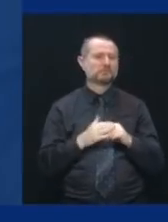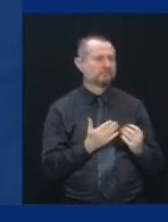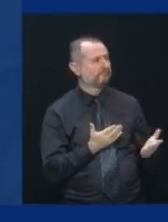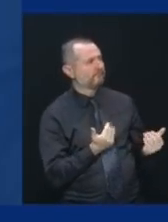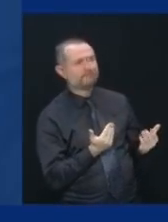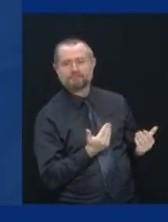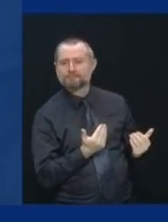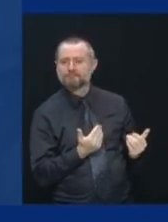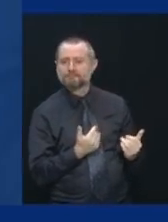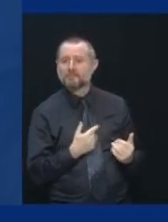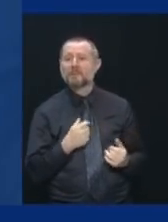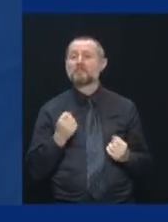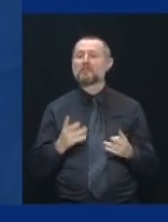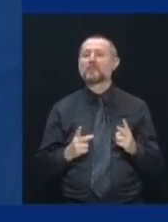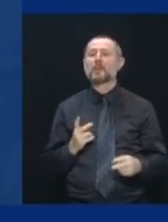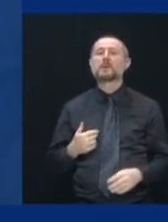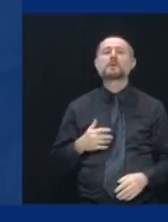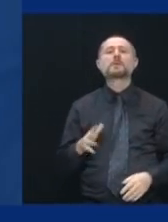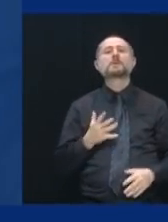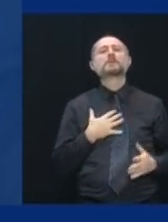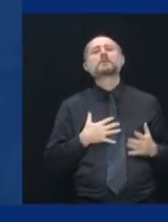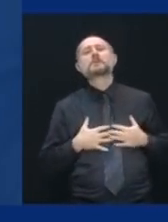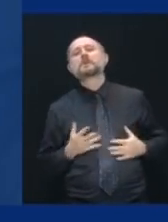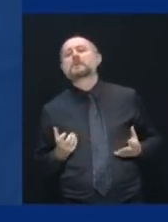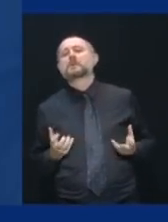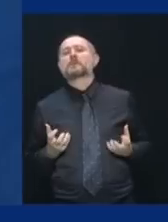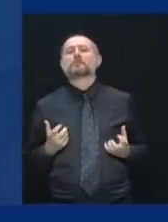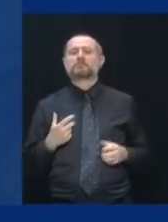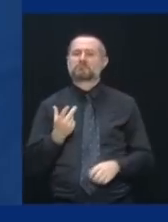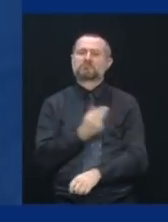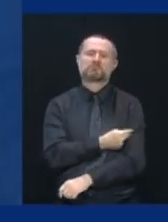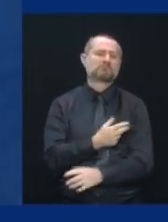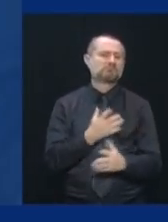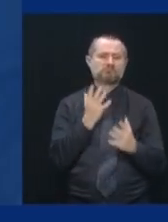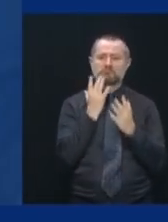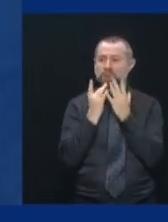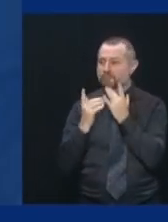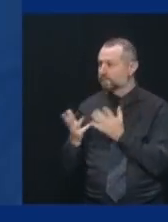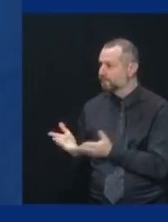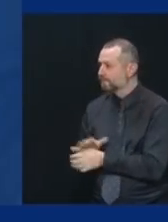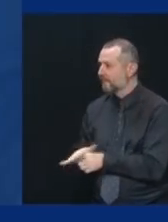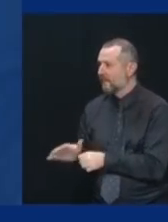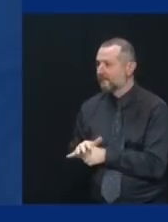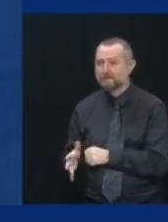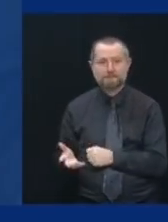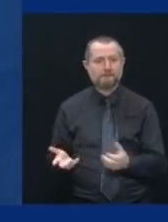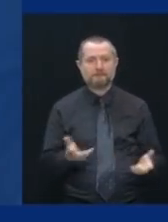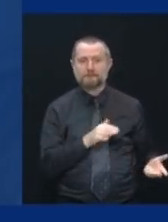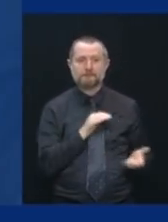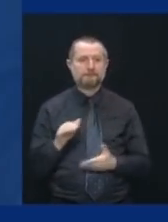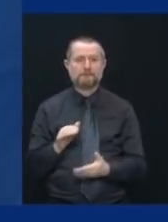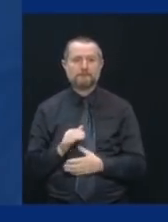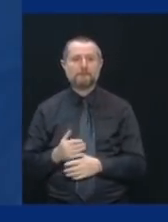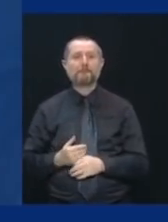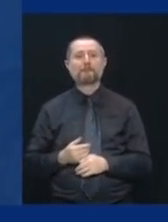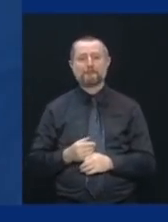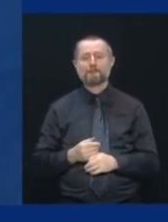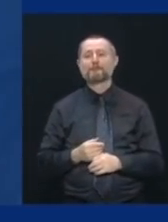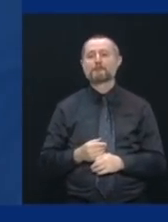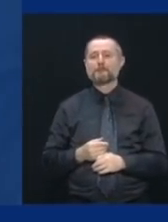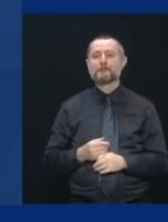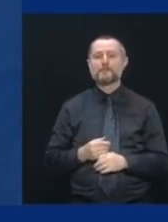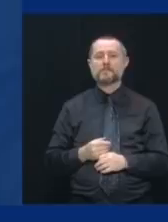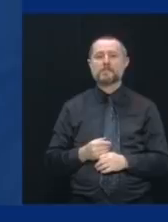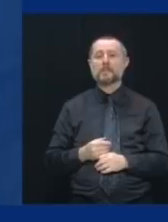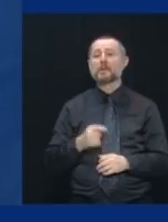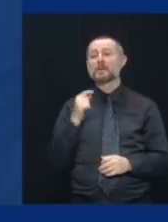people chasing a very rare and precious resource, the available doses.